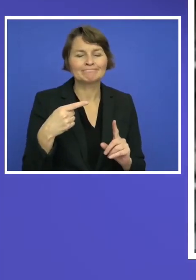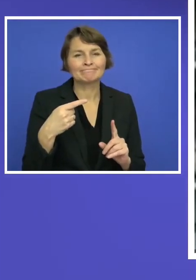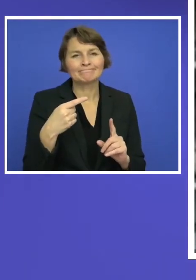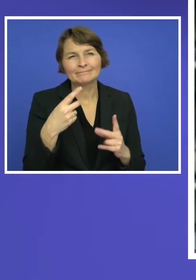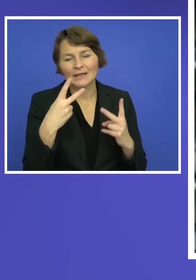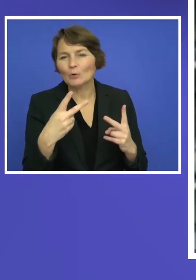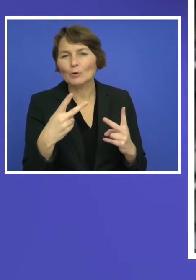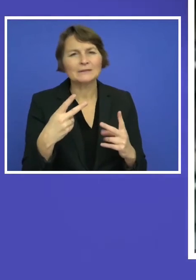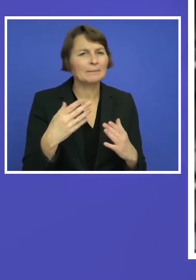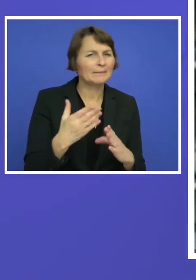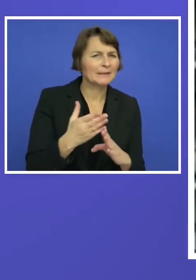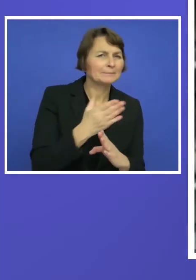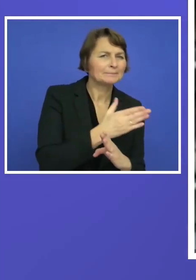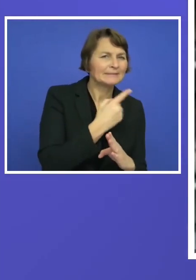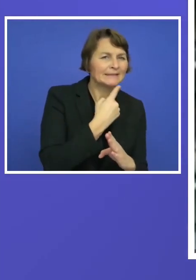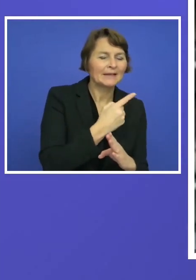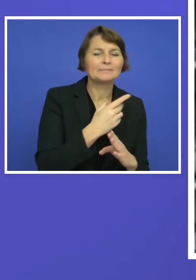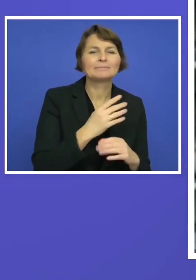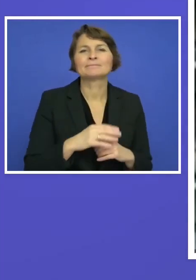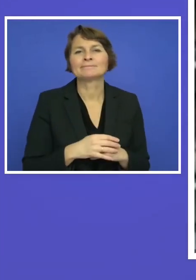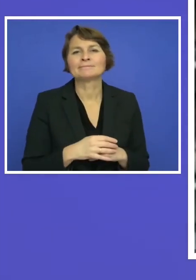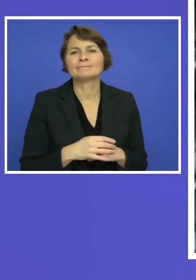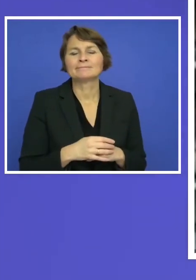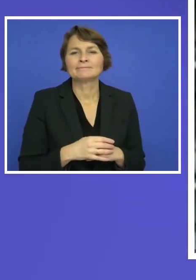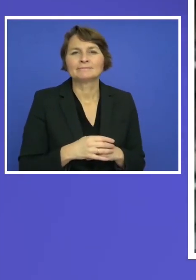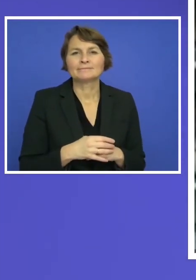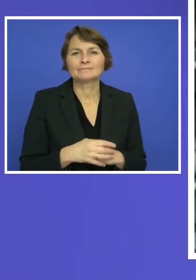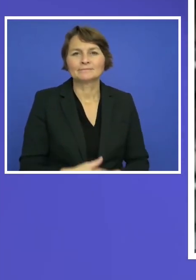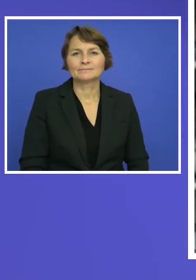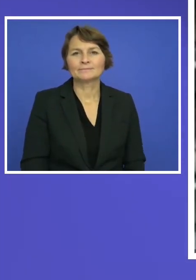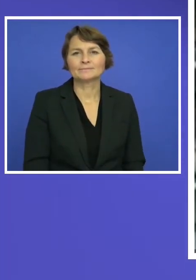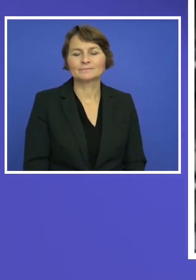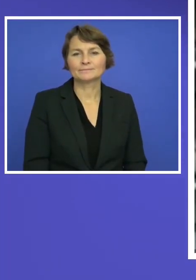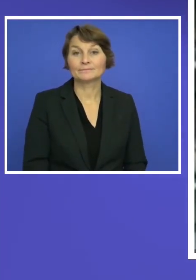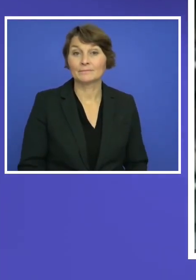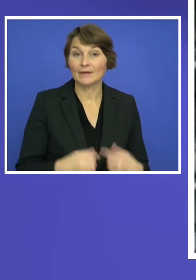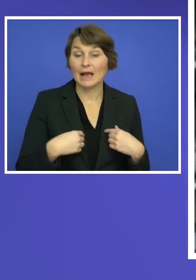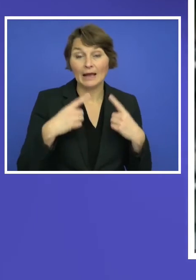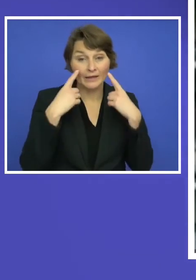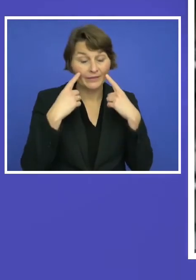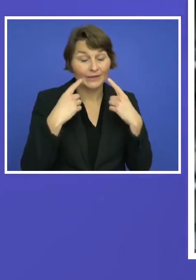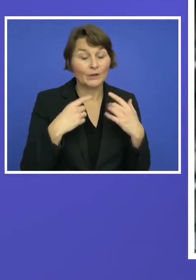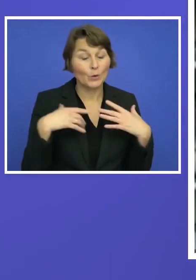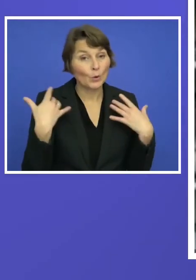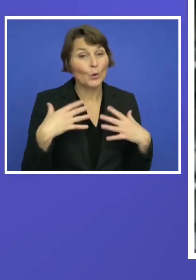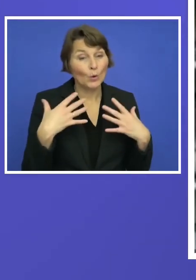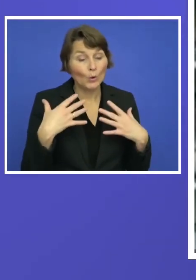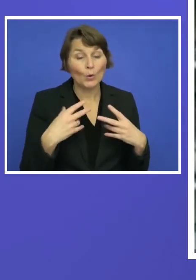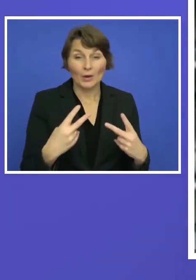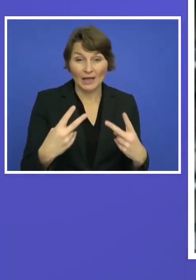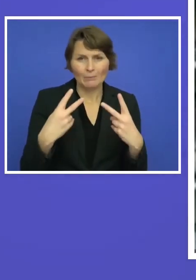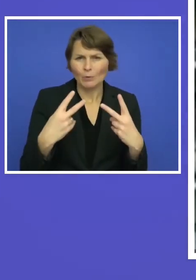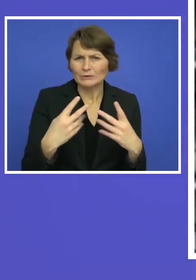the others. That is what I believe is really, really critical in